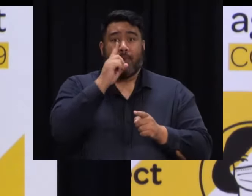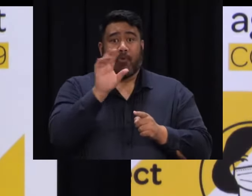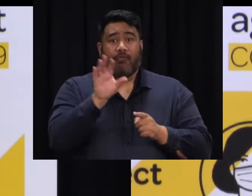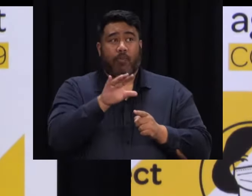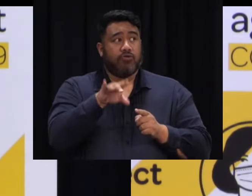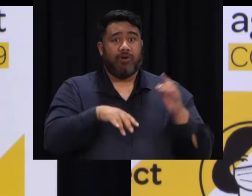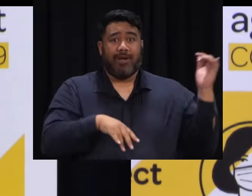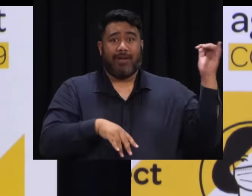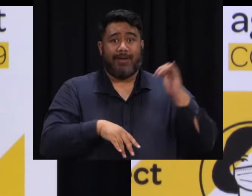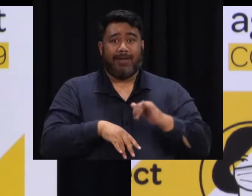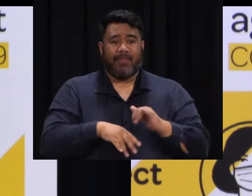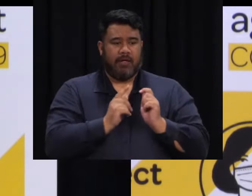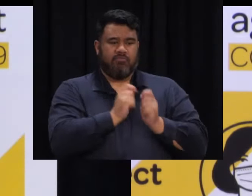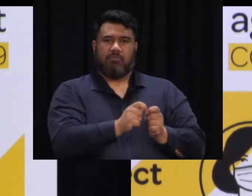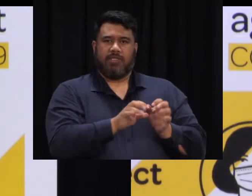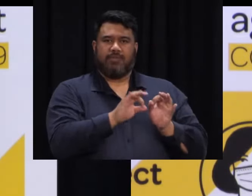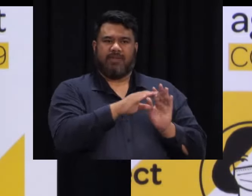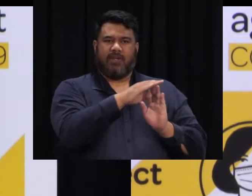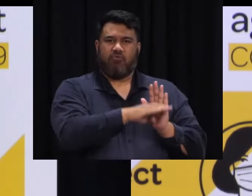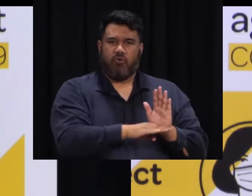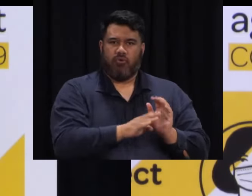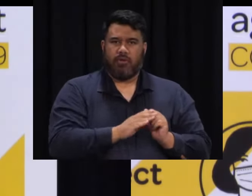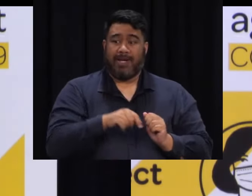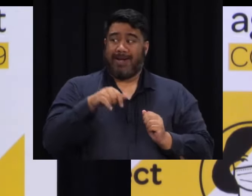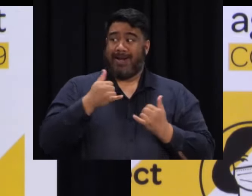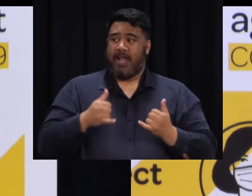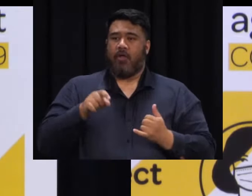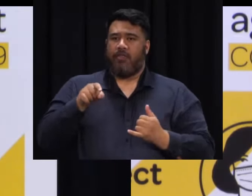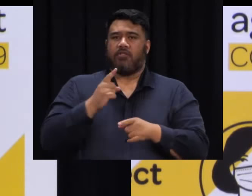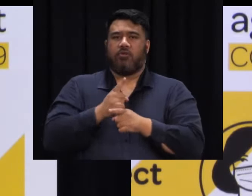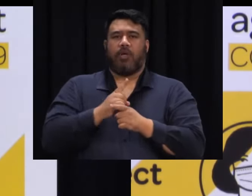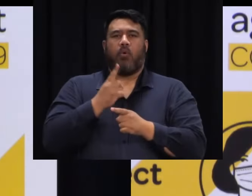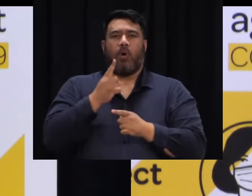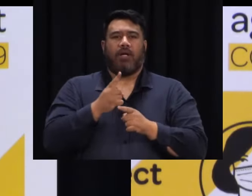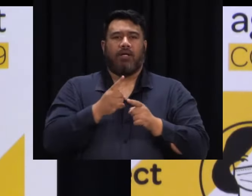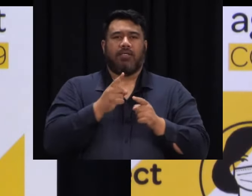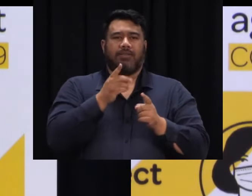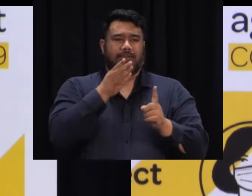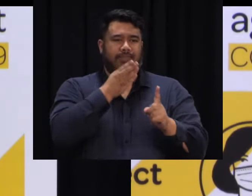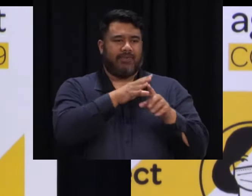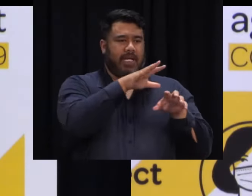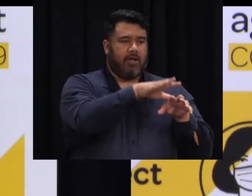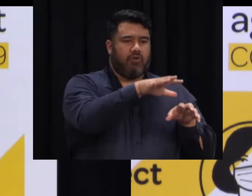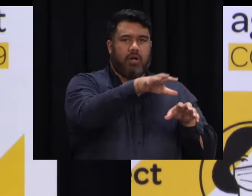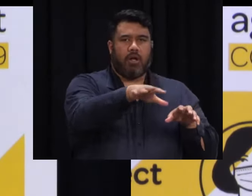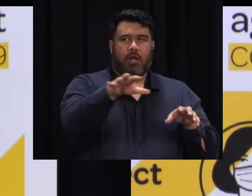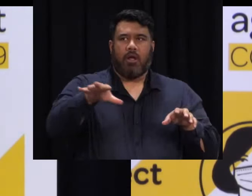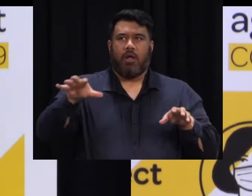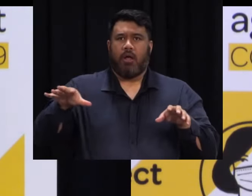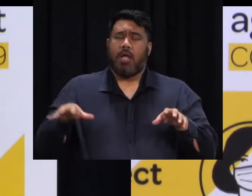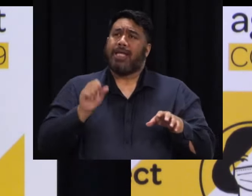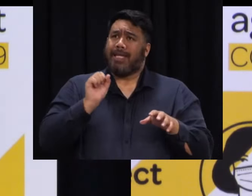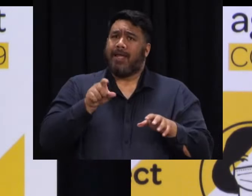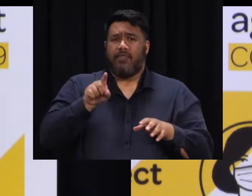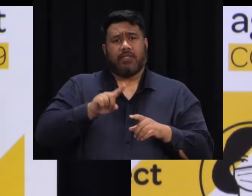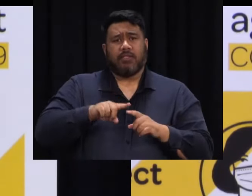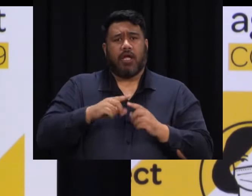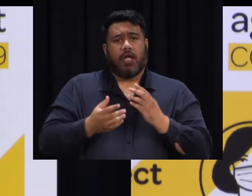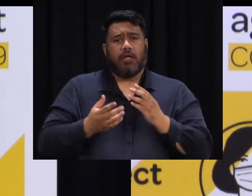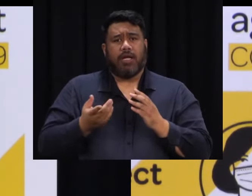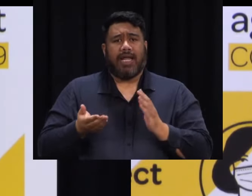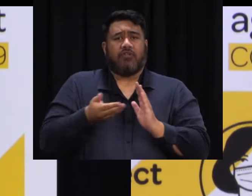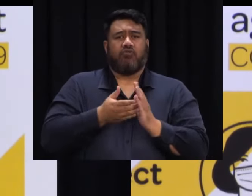to requiring people in a geographical area or who have accessed that geographical area. So it gives us another tool in the toolbox, and actually at the